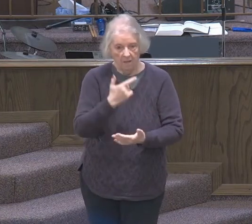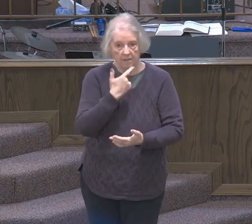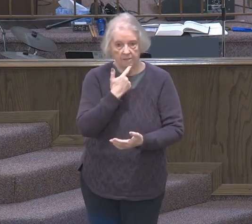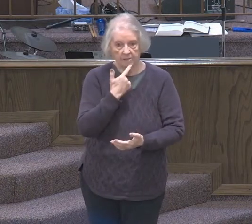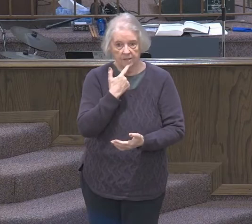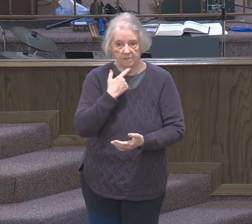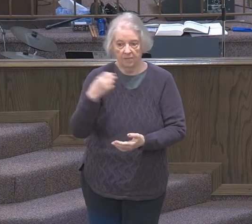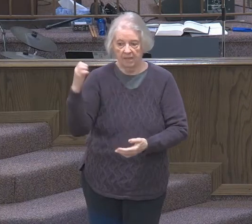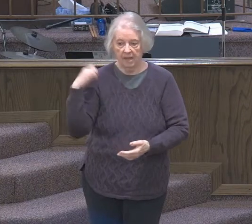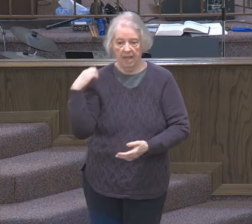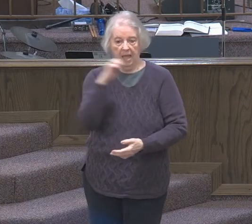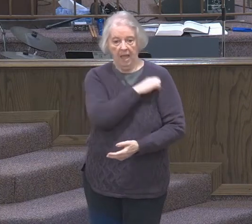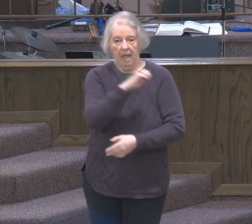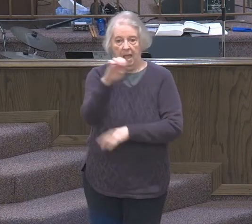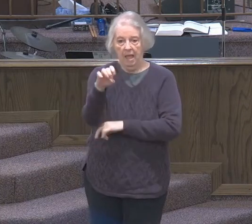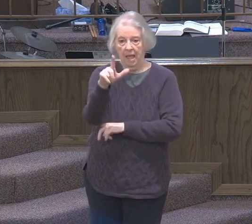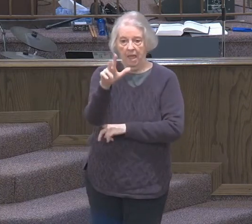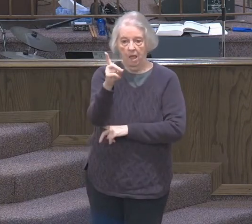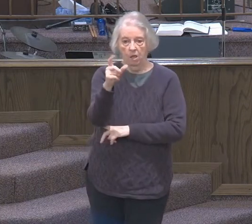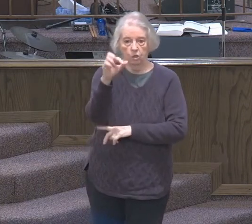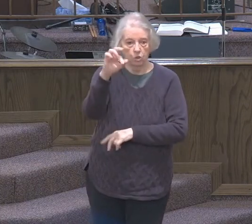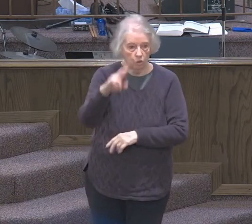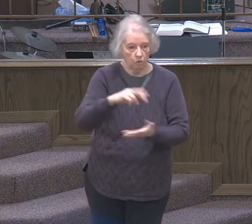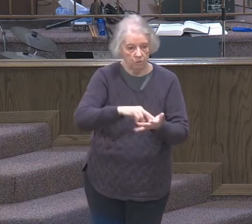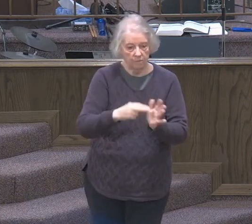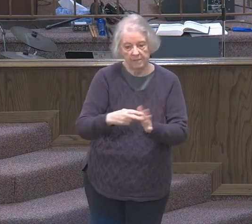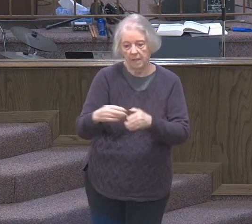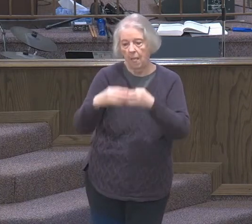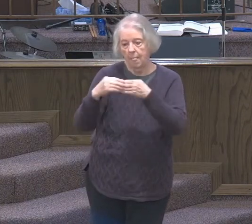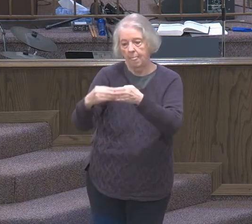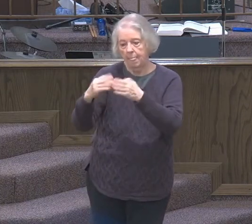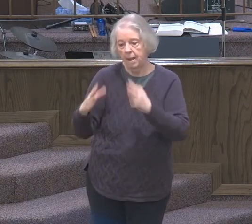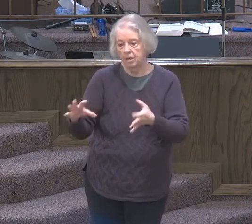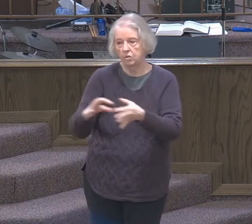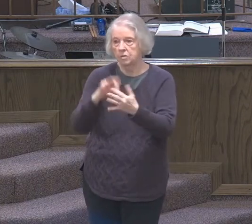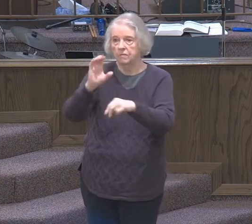and the song that they sang as they looking at the king